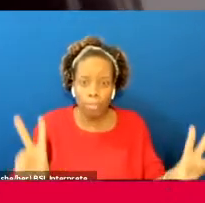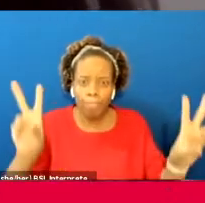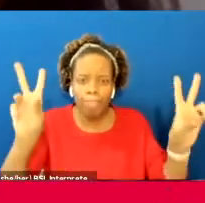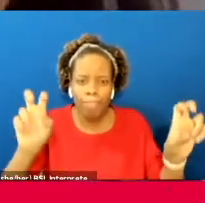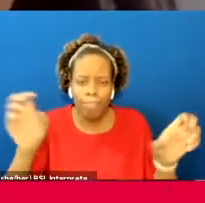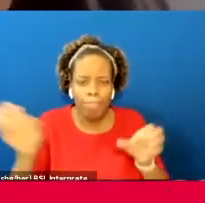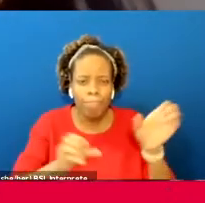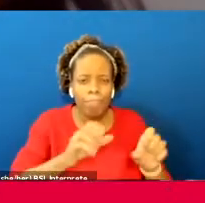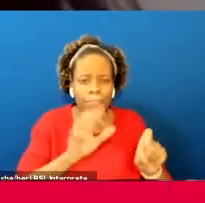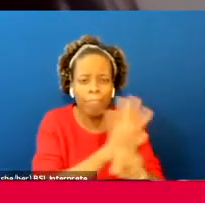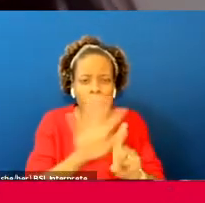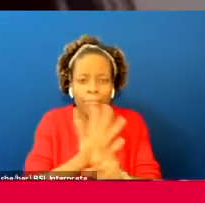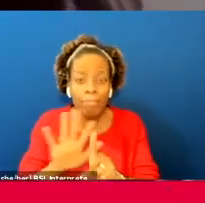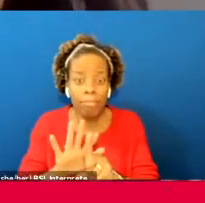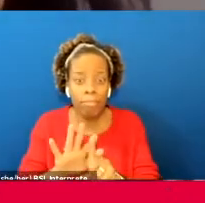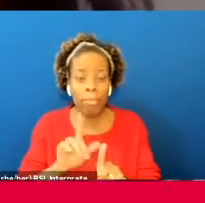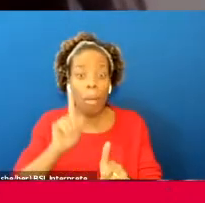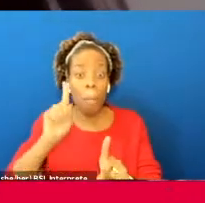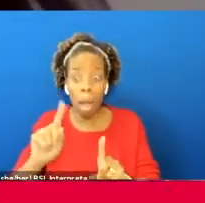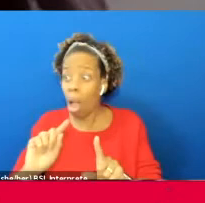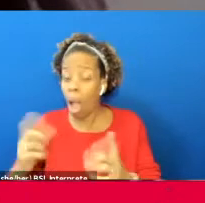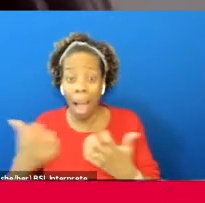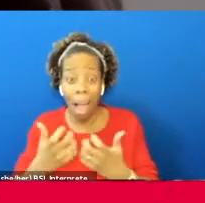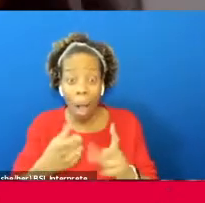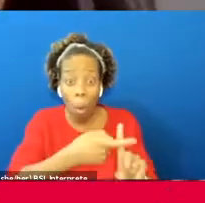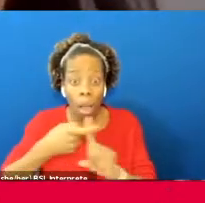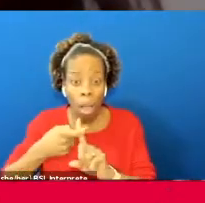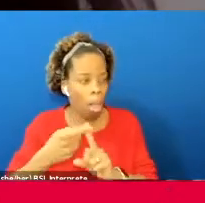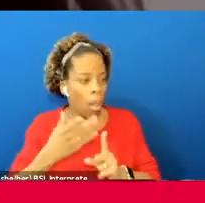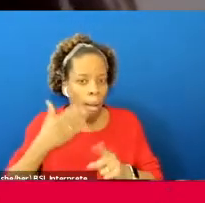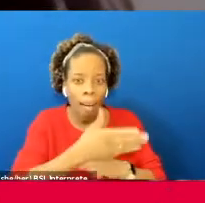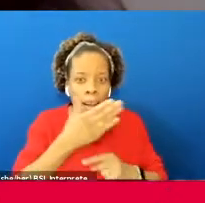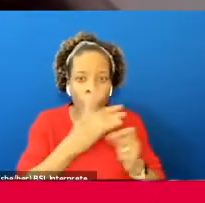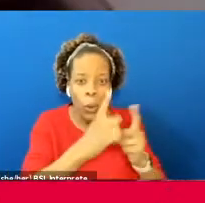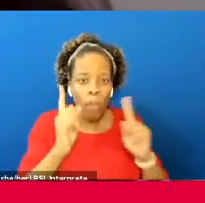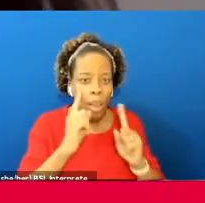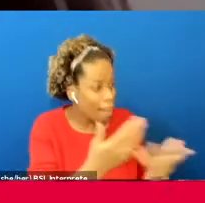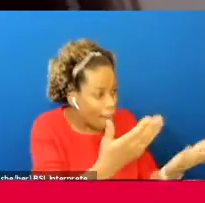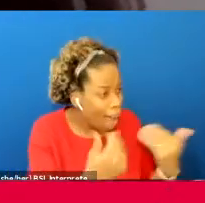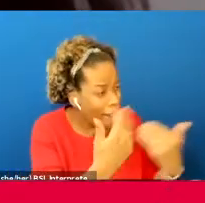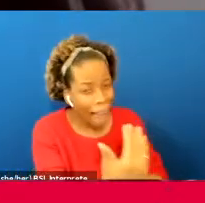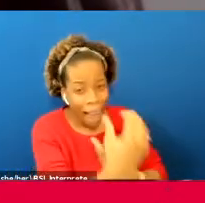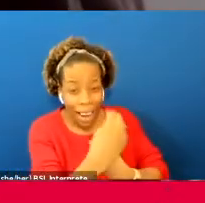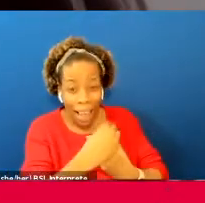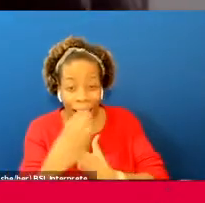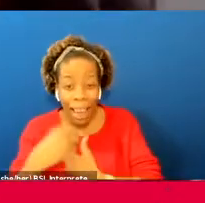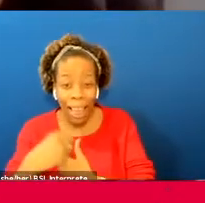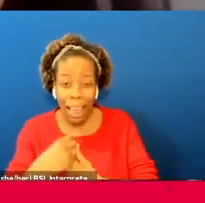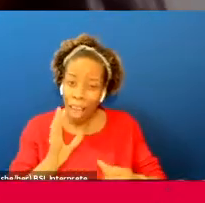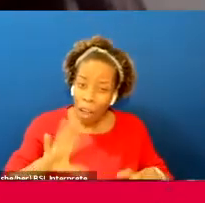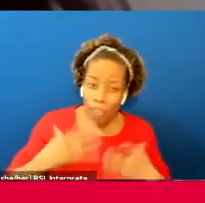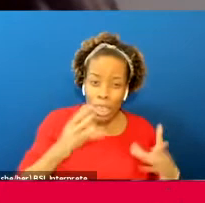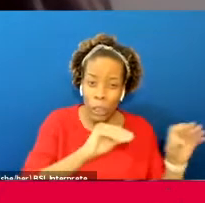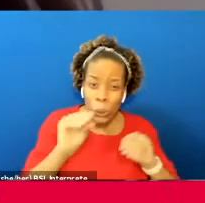the recruitment drives on college and university campuses in our media, which promote free tuition, free benefits,